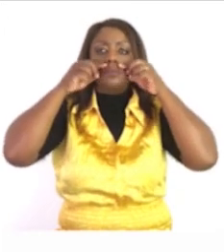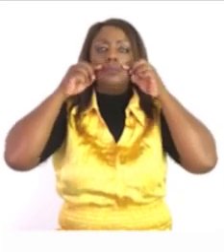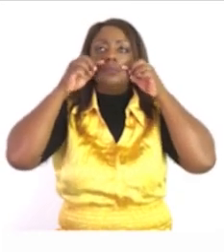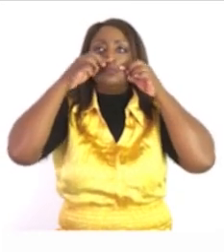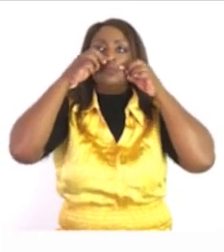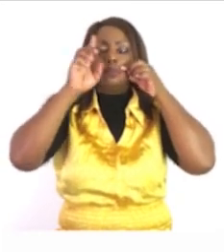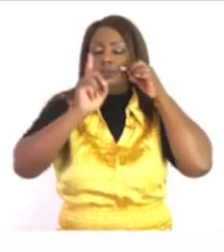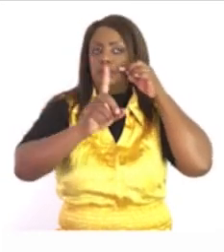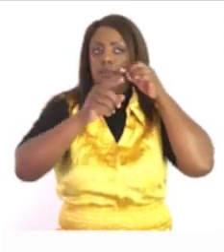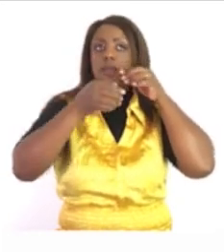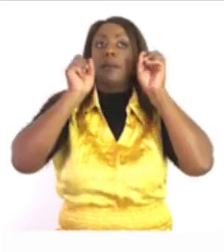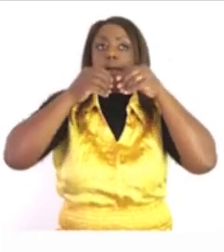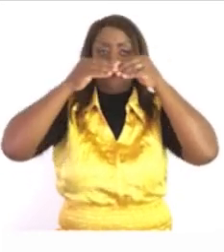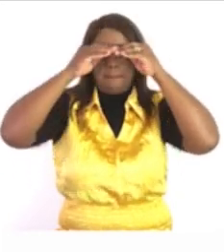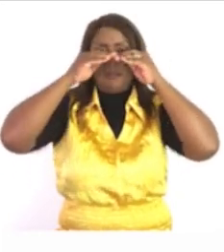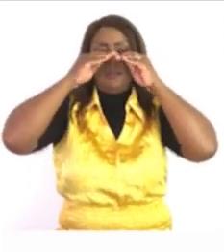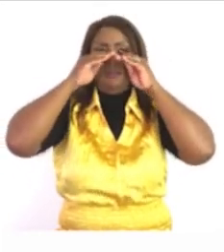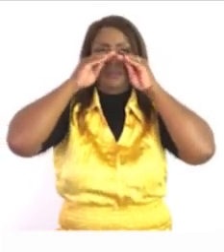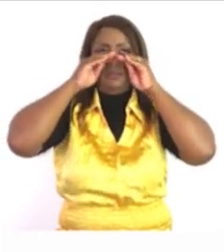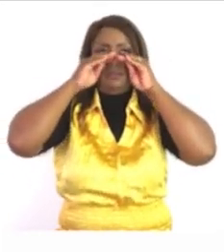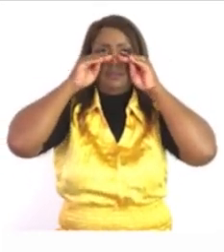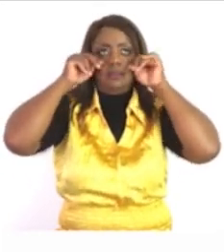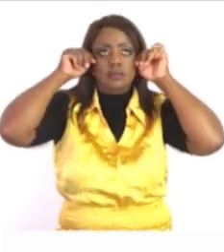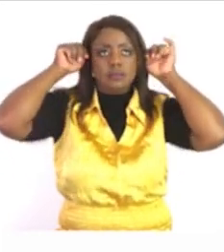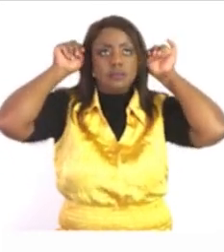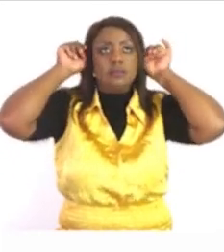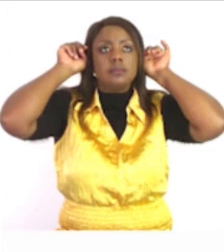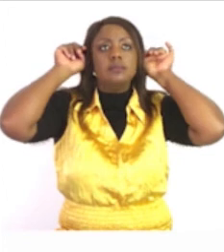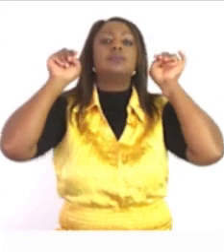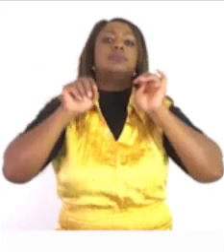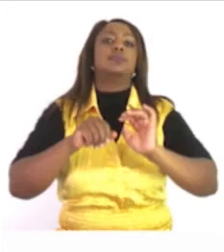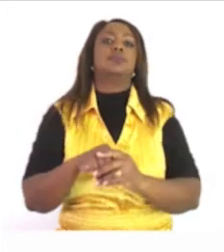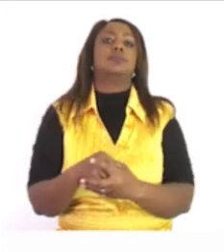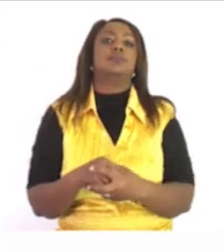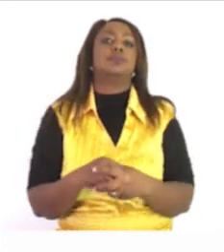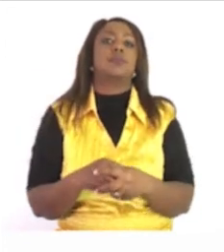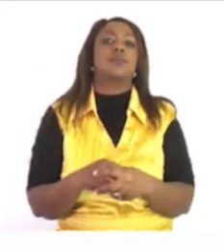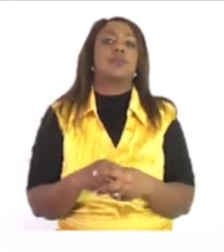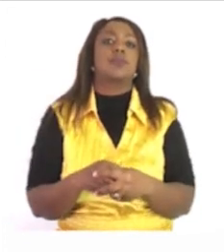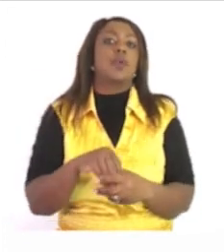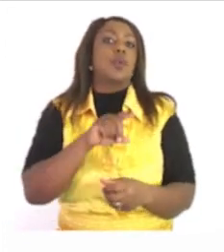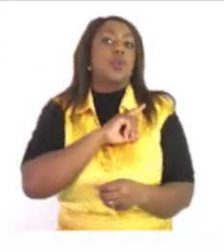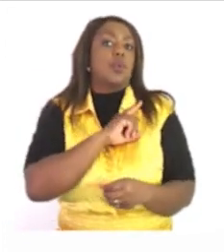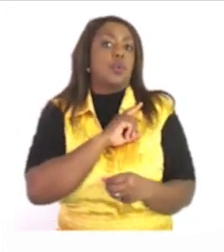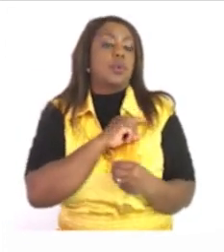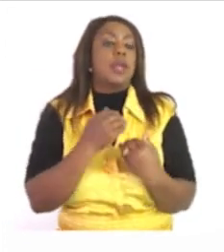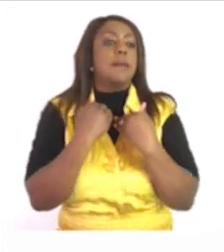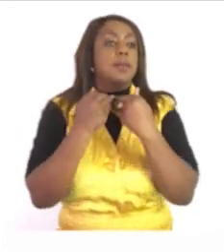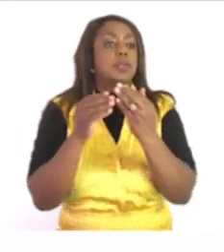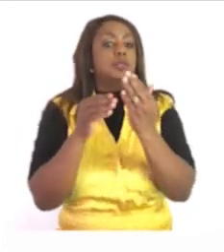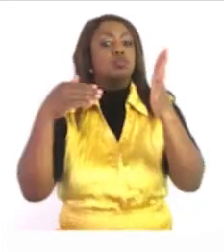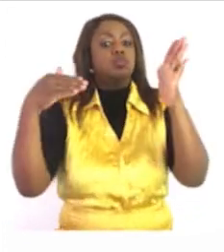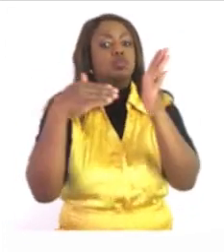to cover your nose. Your eyes are already exposed. So at least wear a mask to cover your nose and